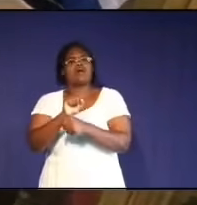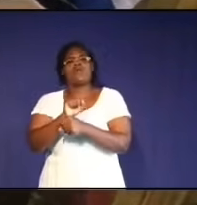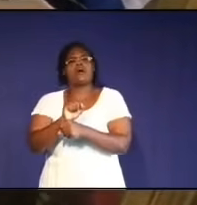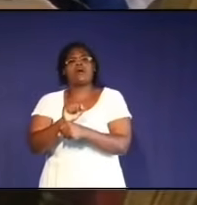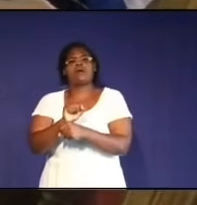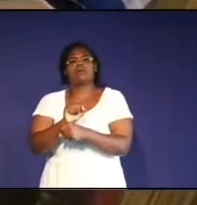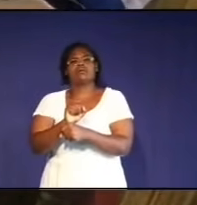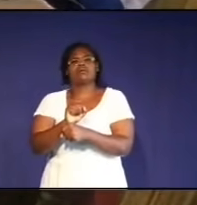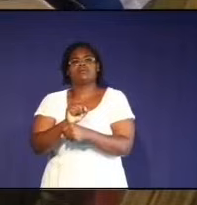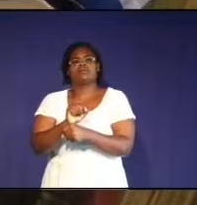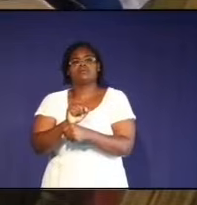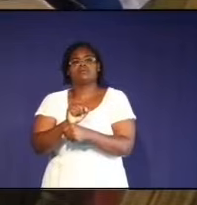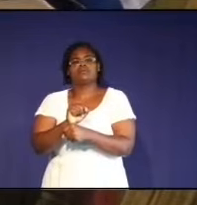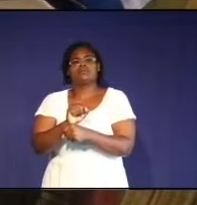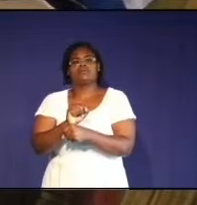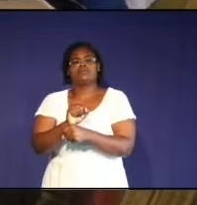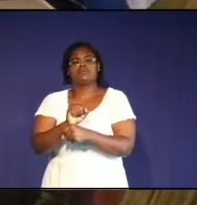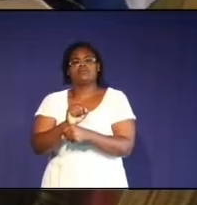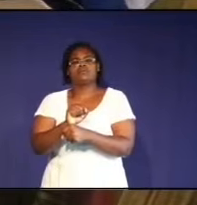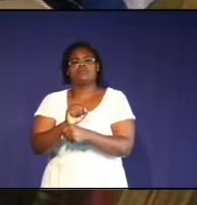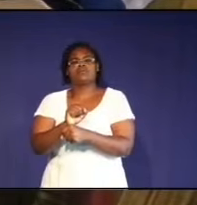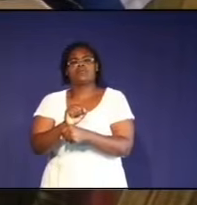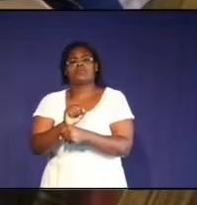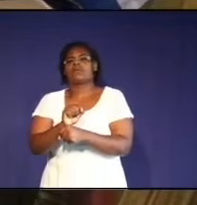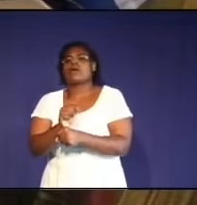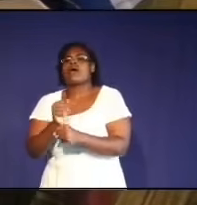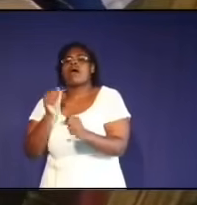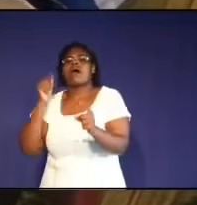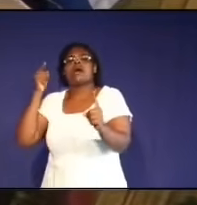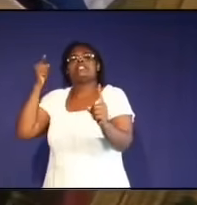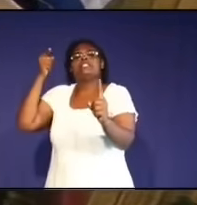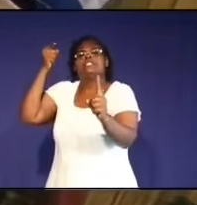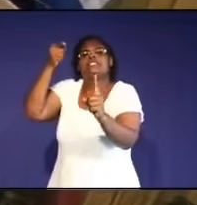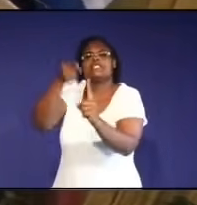until you clear your mind.